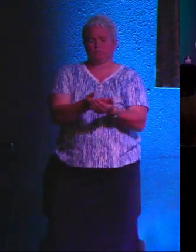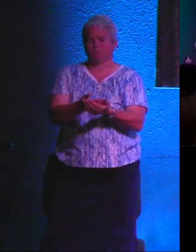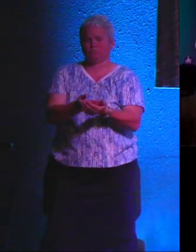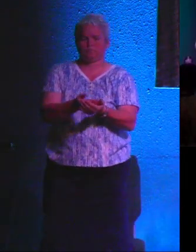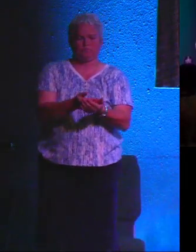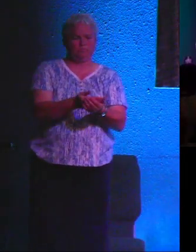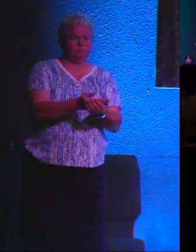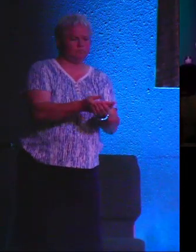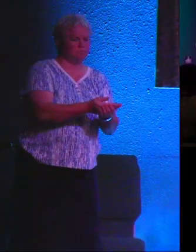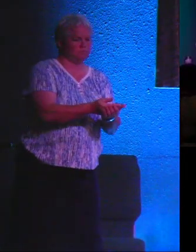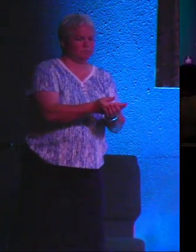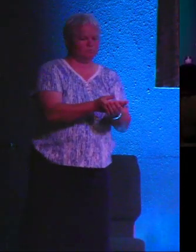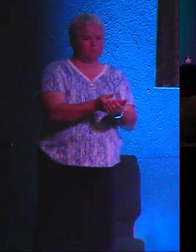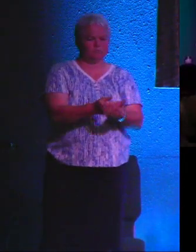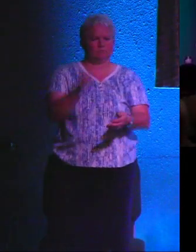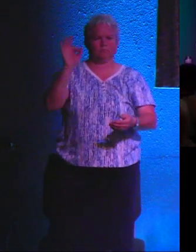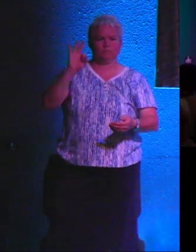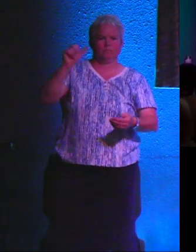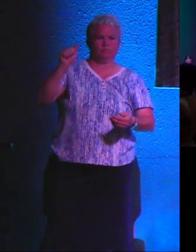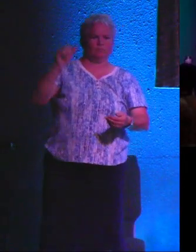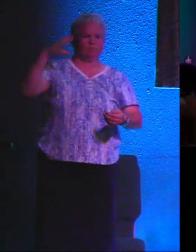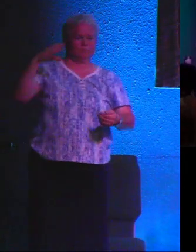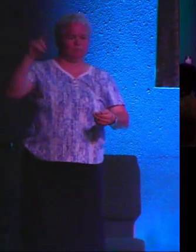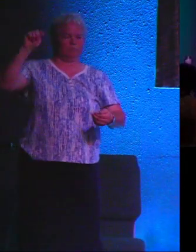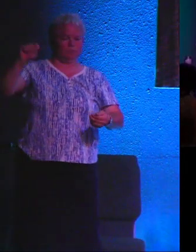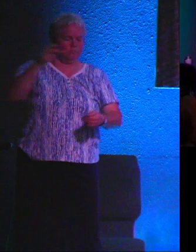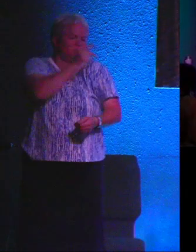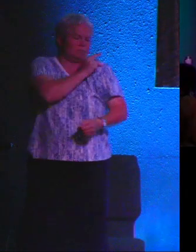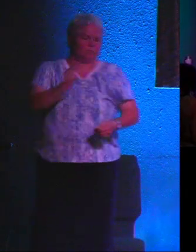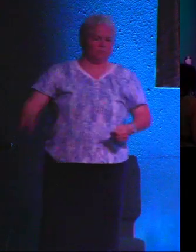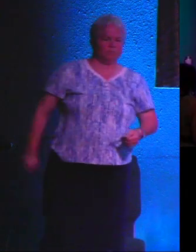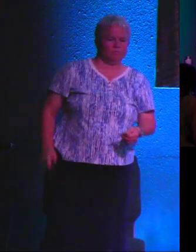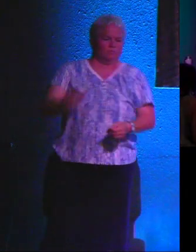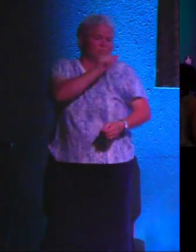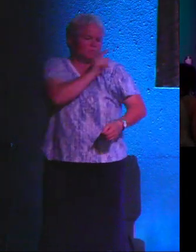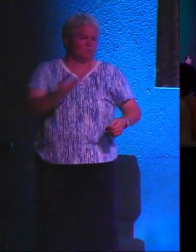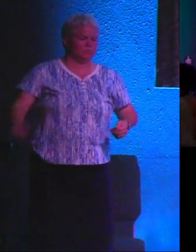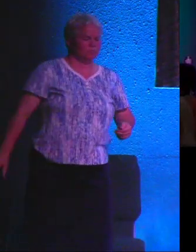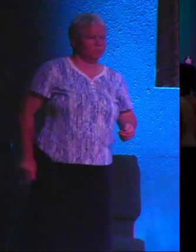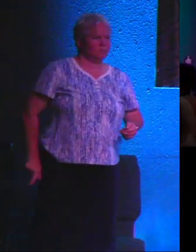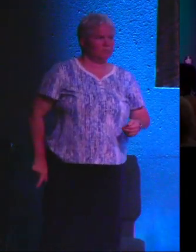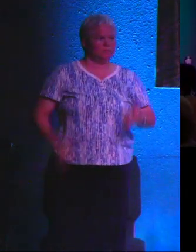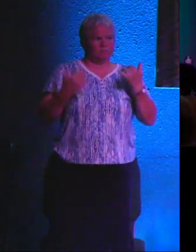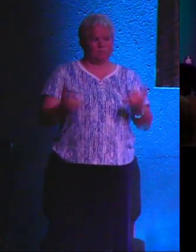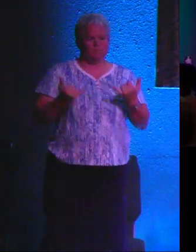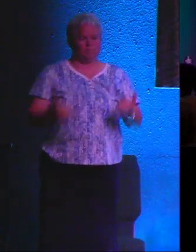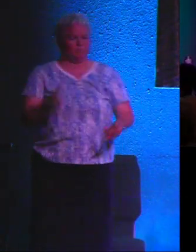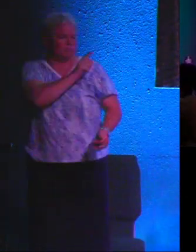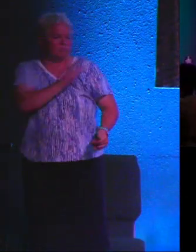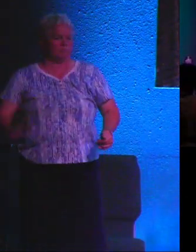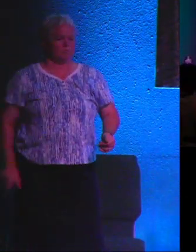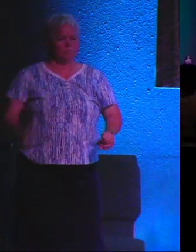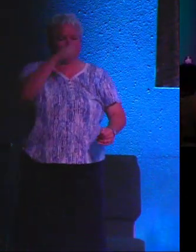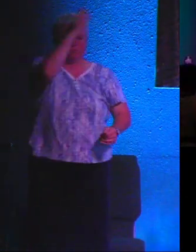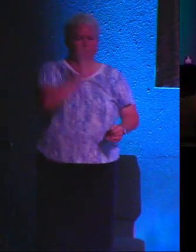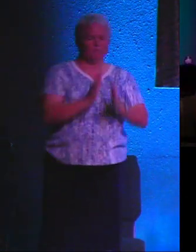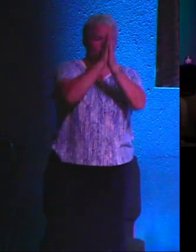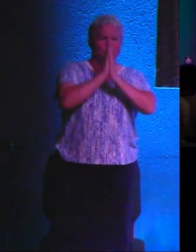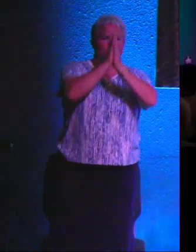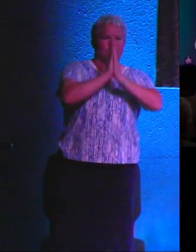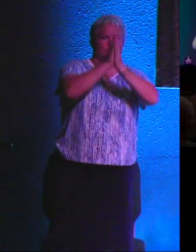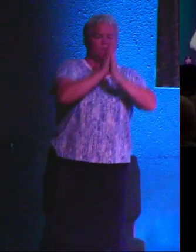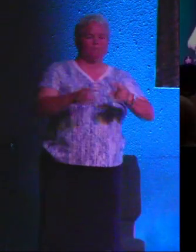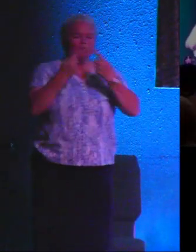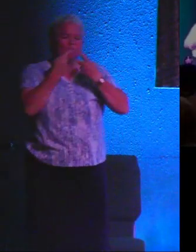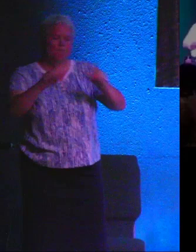here. This is fact that you are the King of Kings and the Lord of Lords. So today, Lord God, as we worship you, as